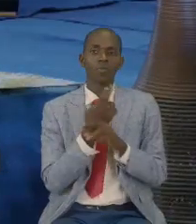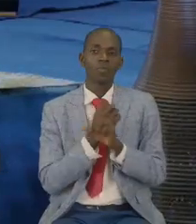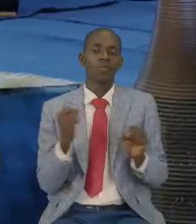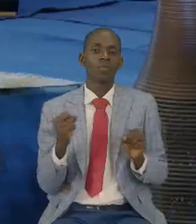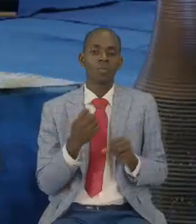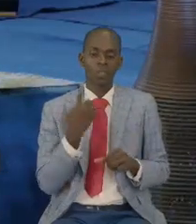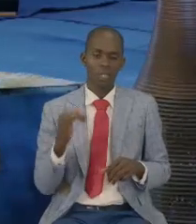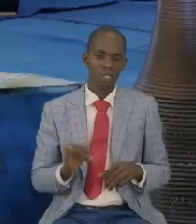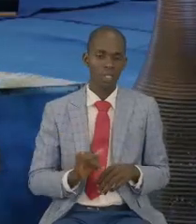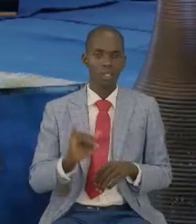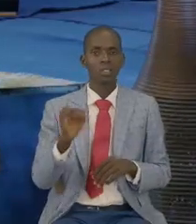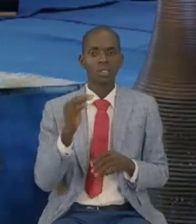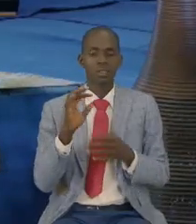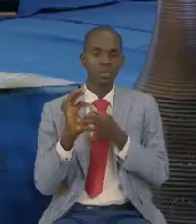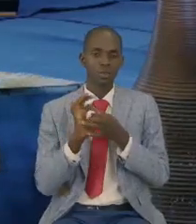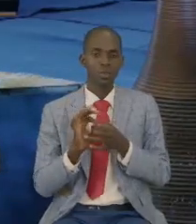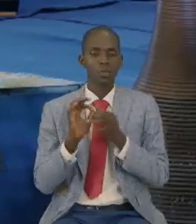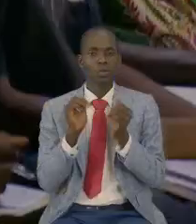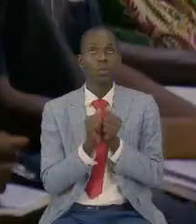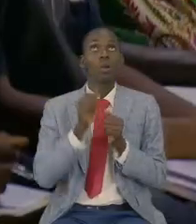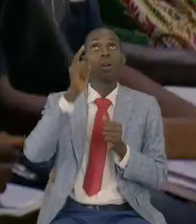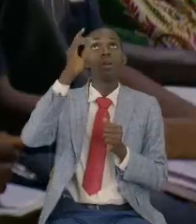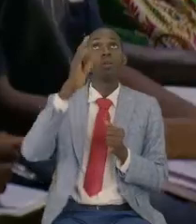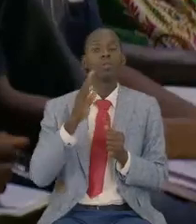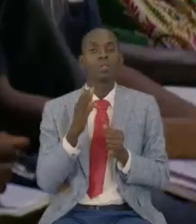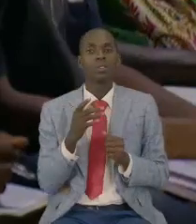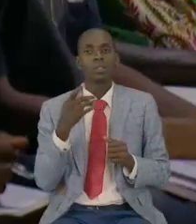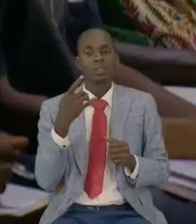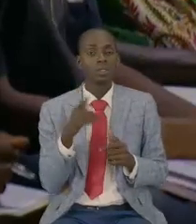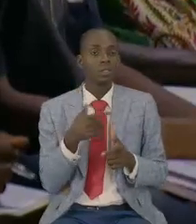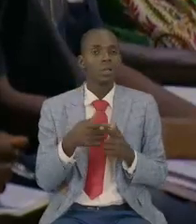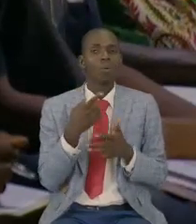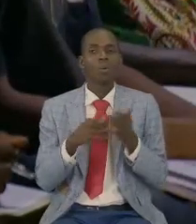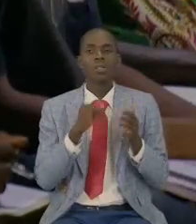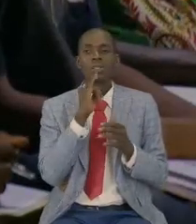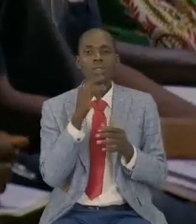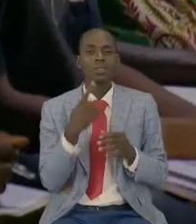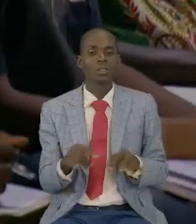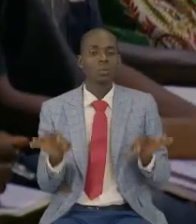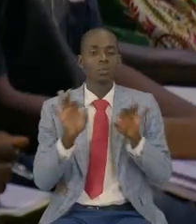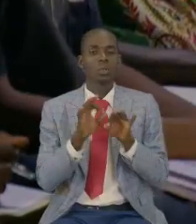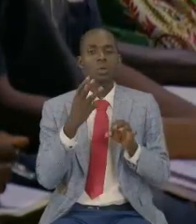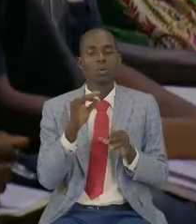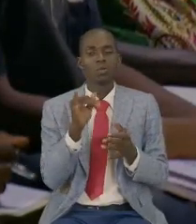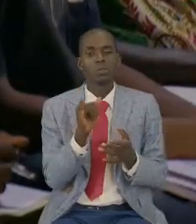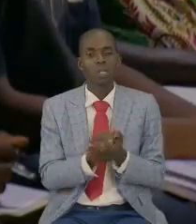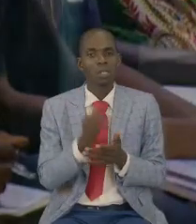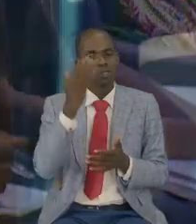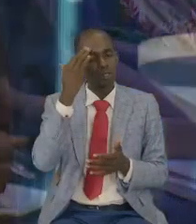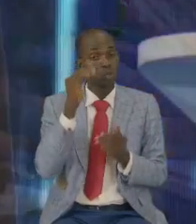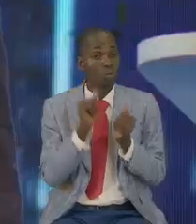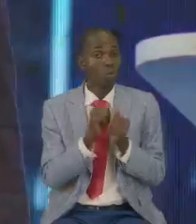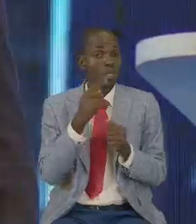God. There was the use of that kind of knowledge, but the knowledge you have today that the Lamb died for me,